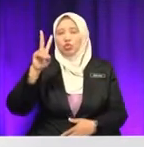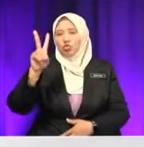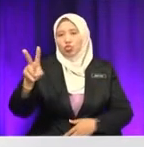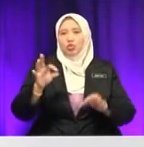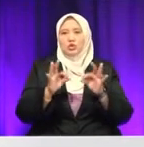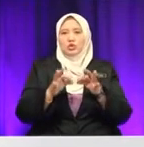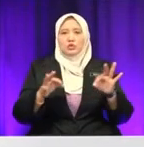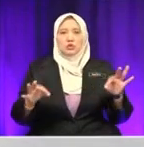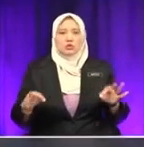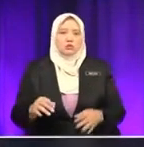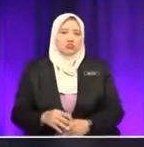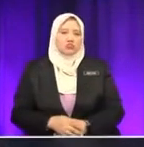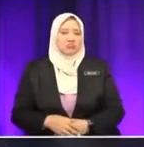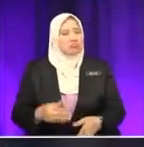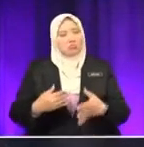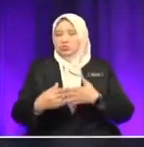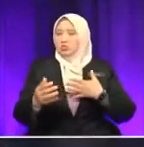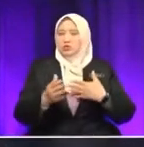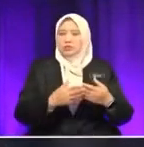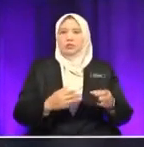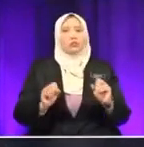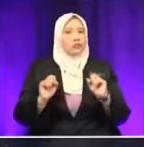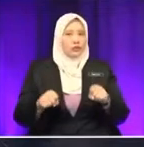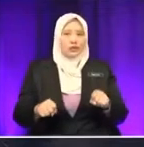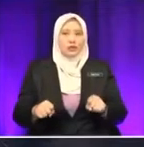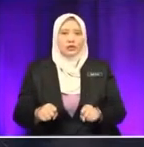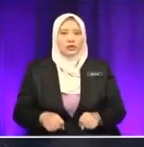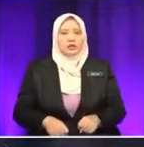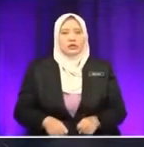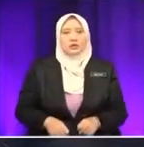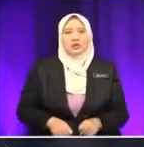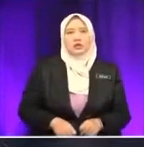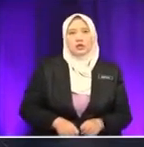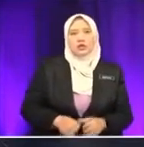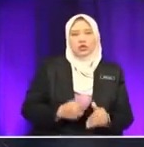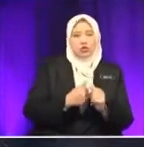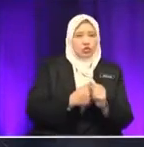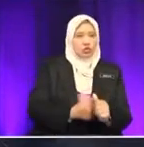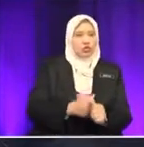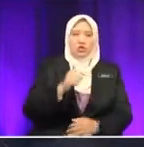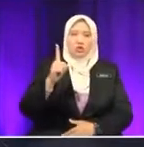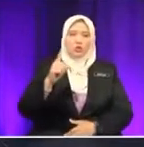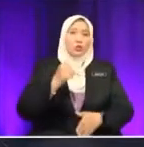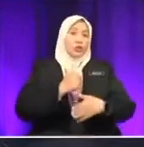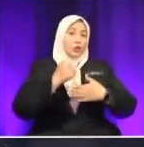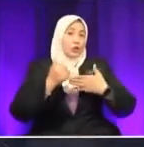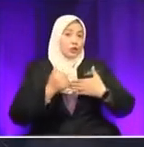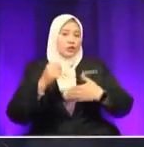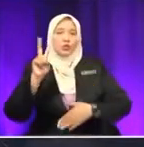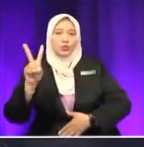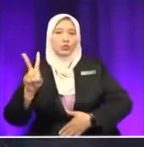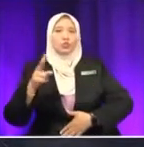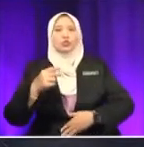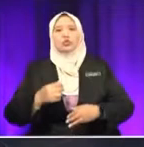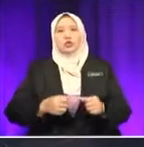Yeah. But it's not compulsory for students to have two sentences. Okay. So, it depends on their level. Mm-hmm. So, if they want to end up with only one sentence, up